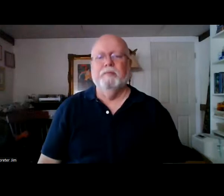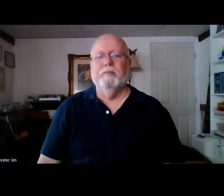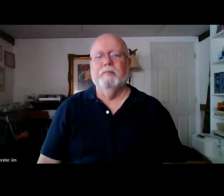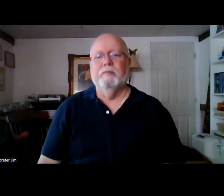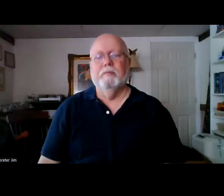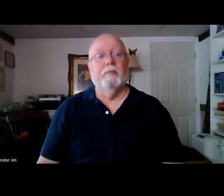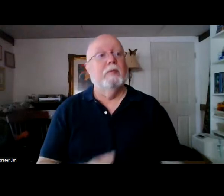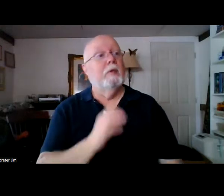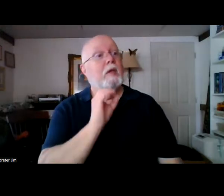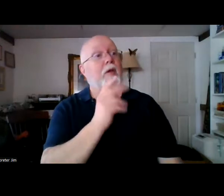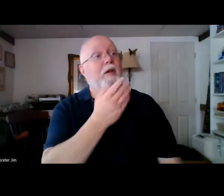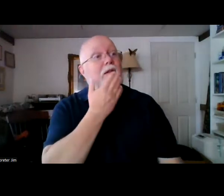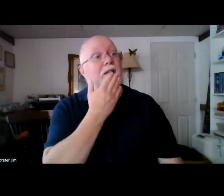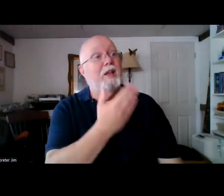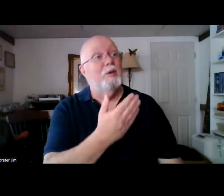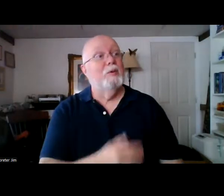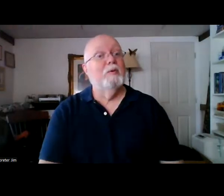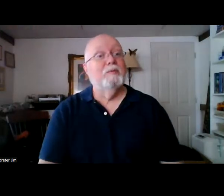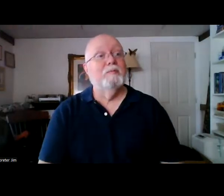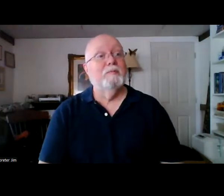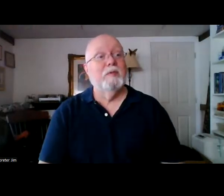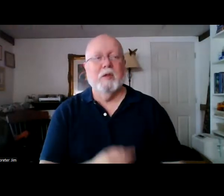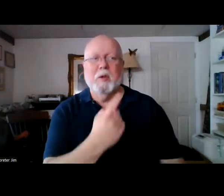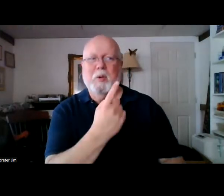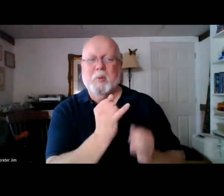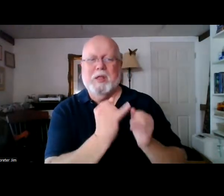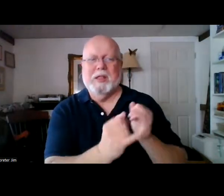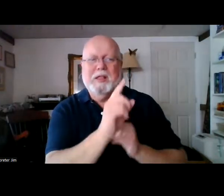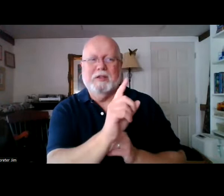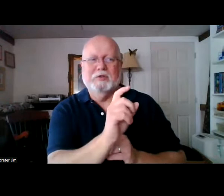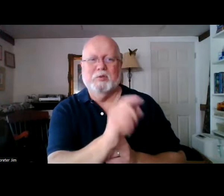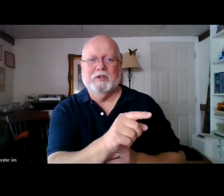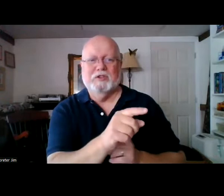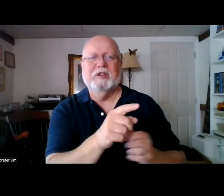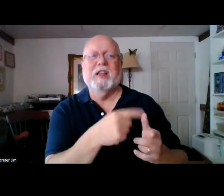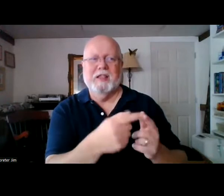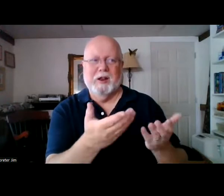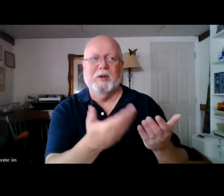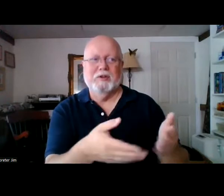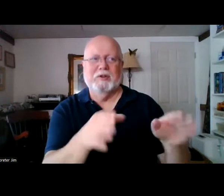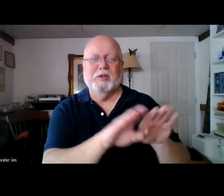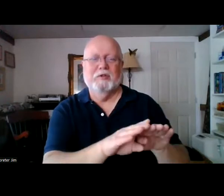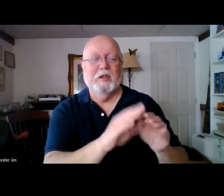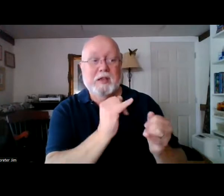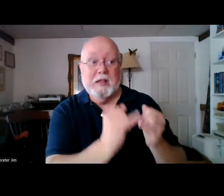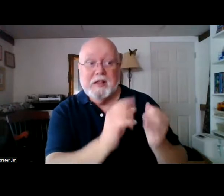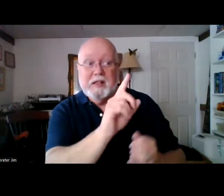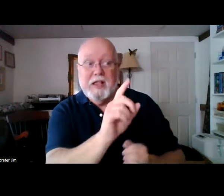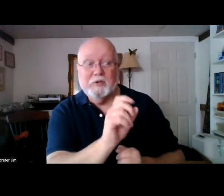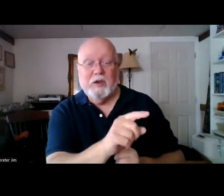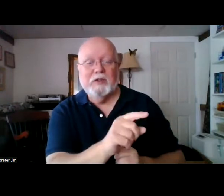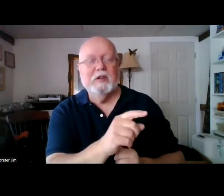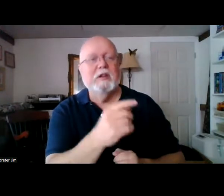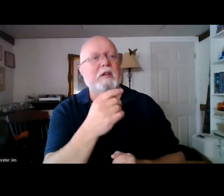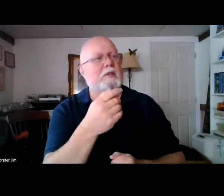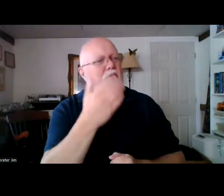Thank you. And there is one last question that we'll take, and then we will wrap things up. Just the last question we have is, if you know